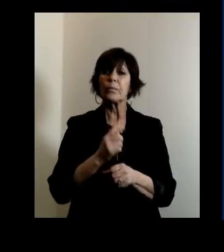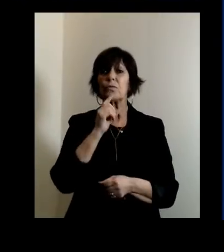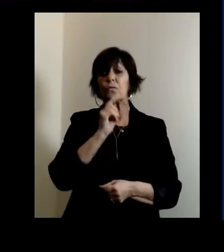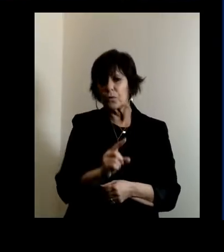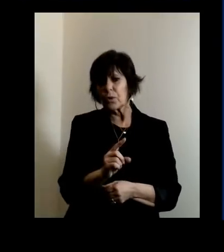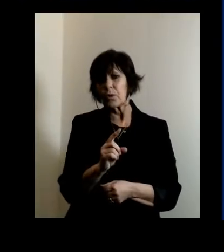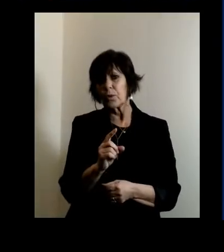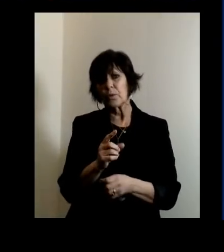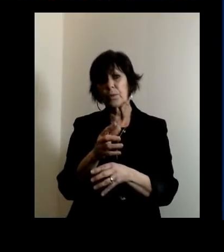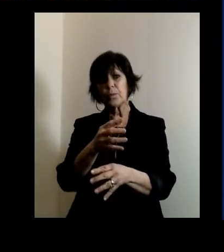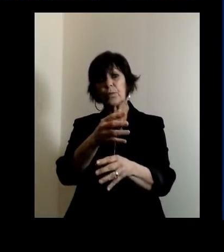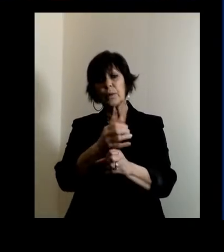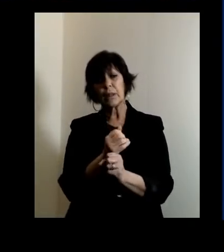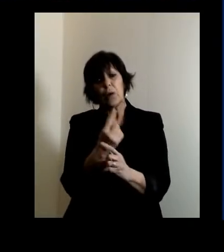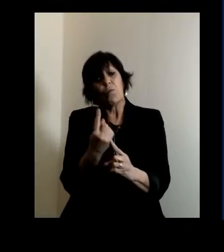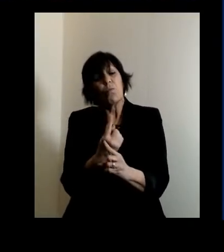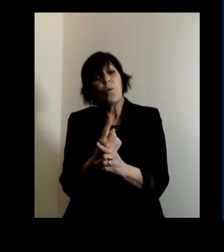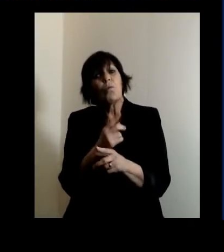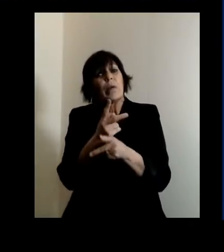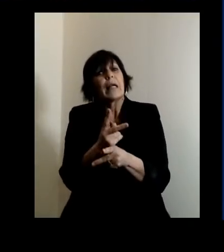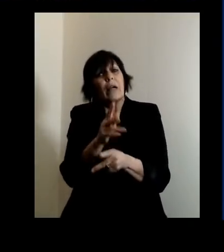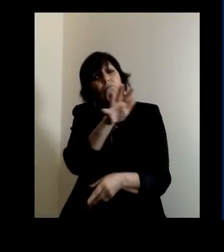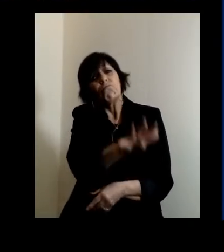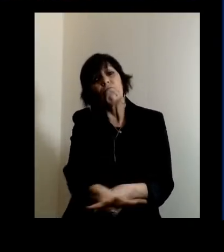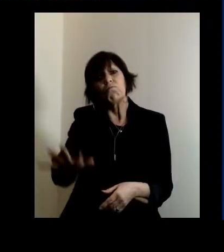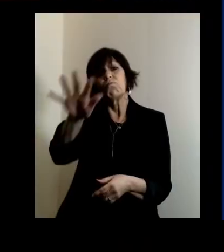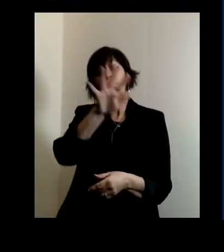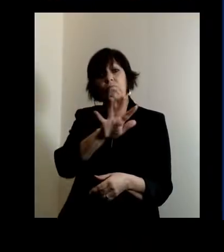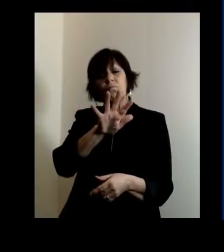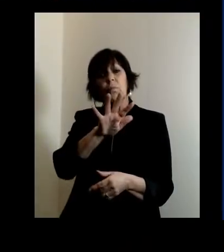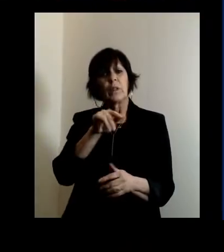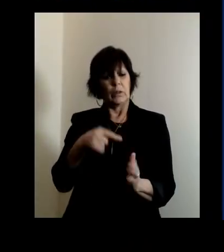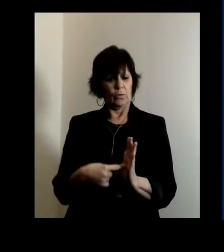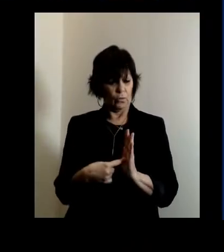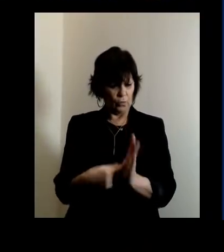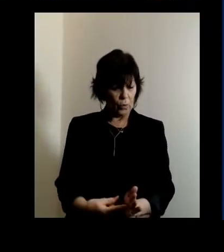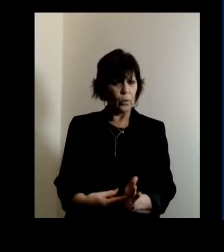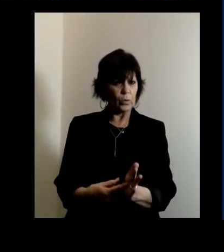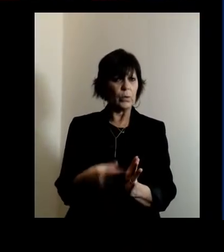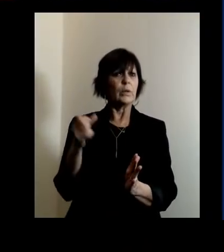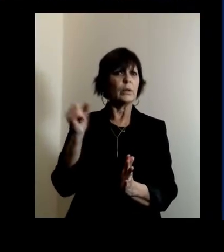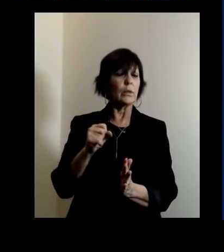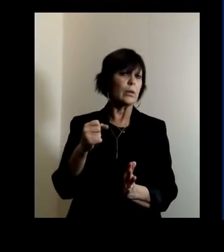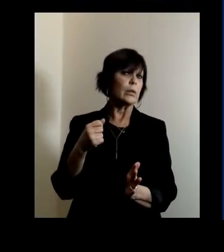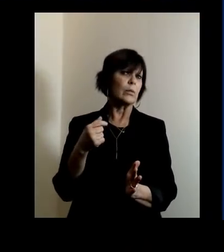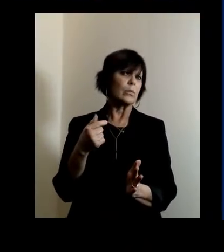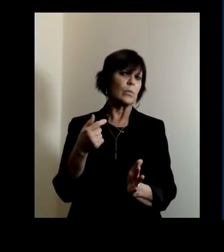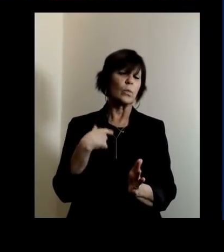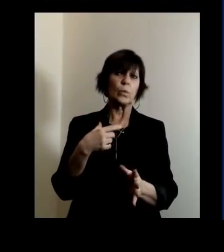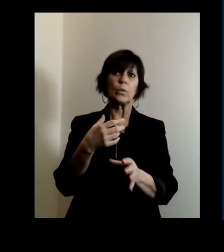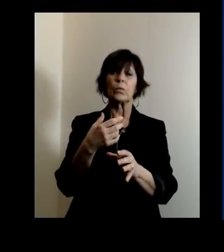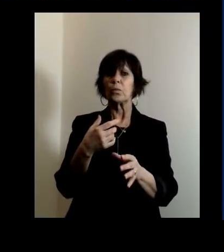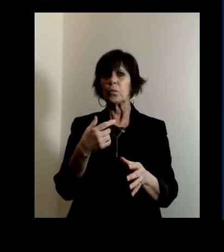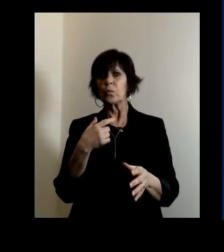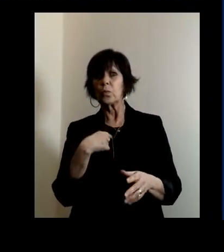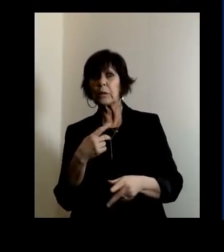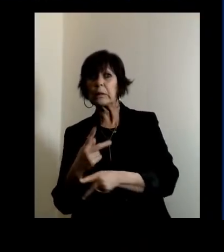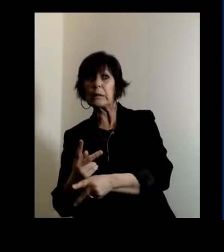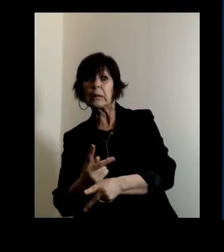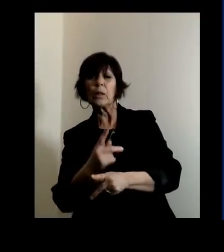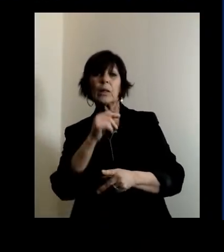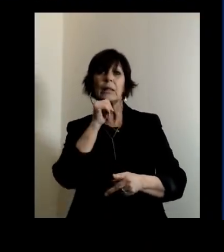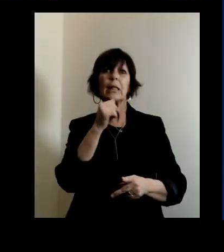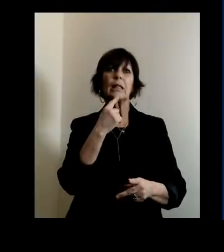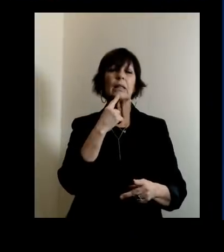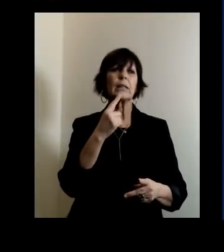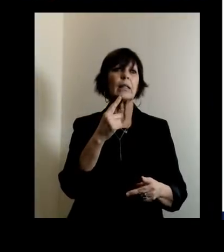we're getting appropriate care across the county, and this shows us that in some ways we're doing that because we're not seeing any major discrepancies based